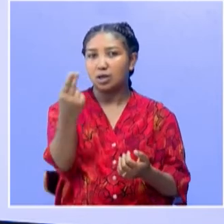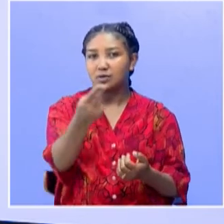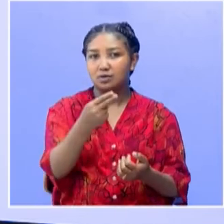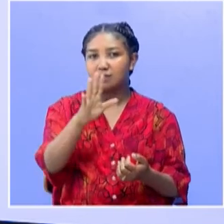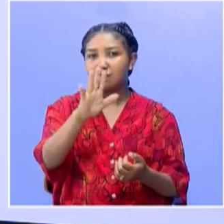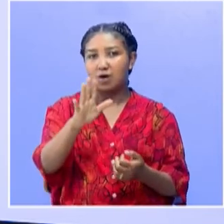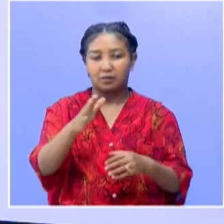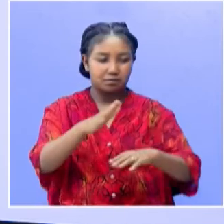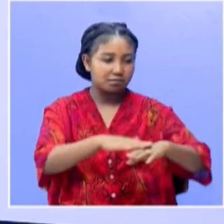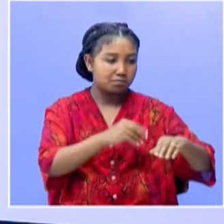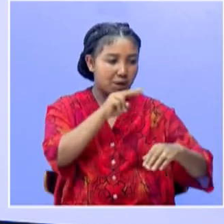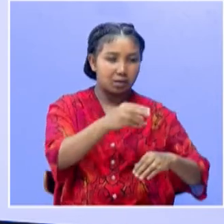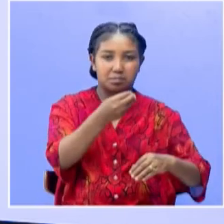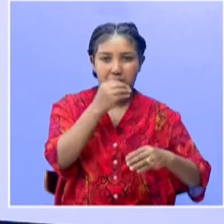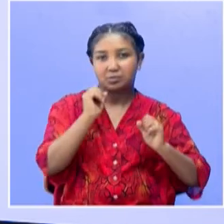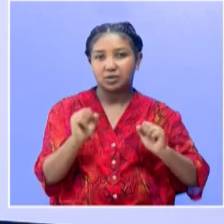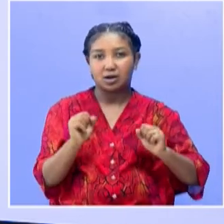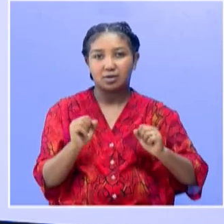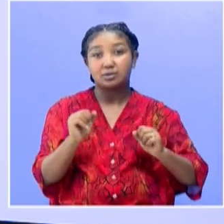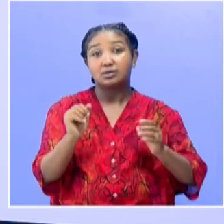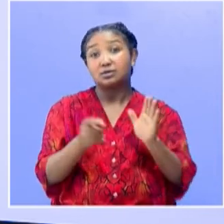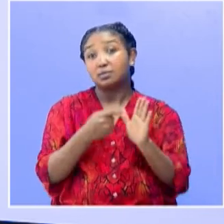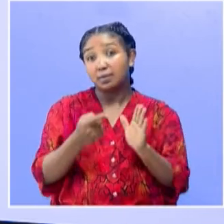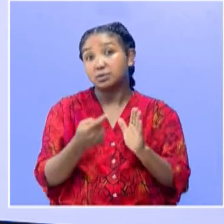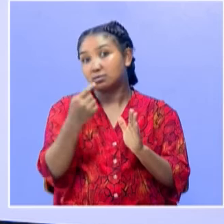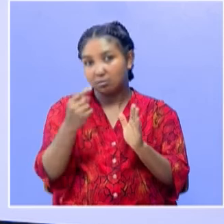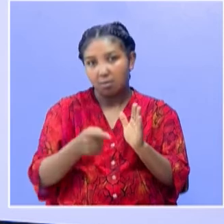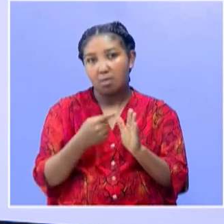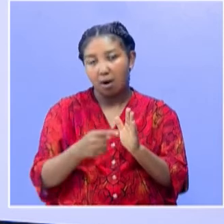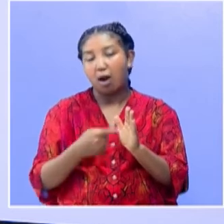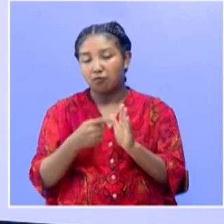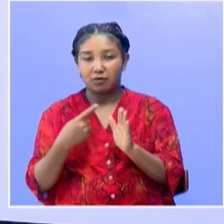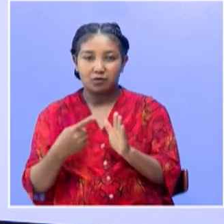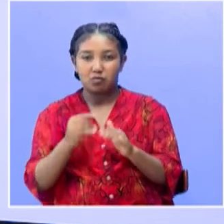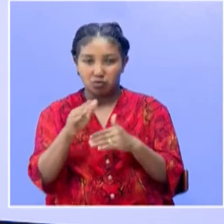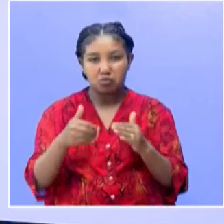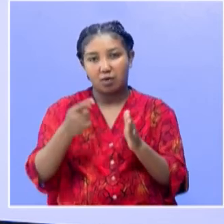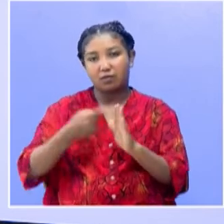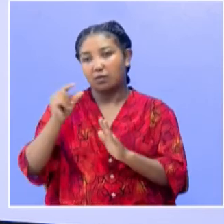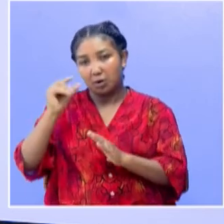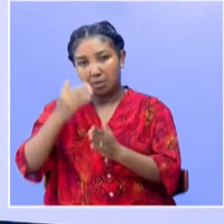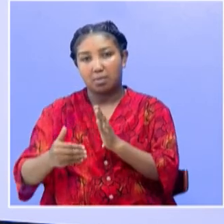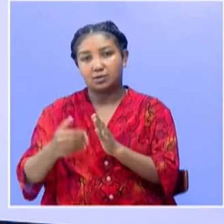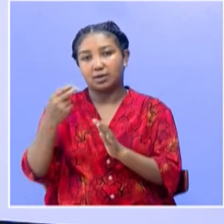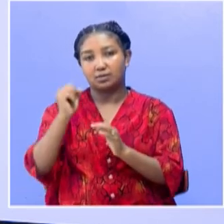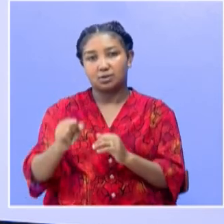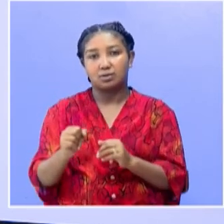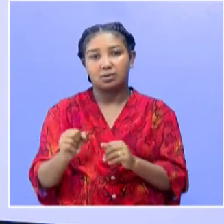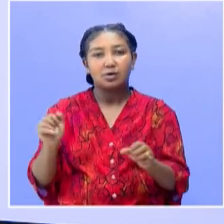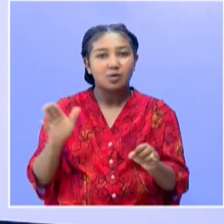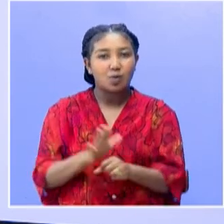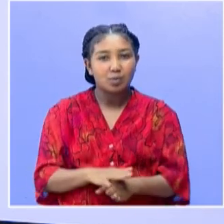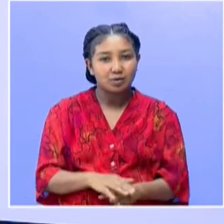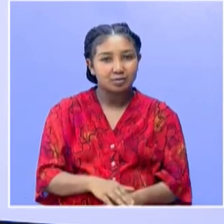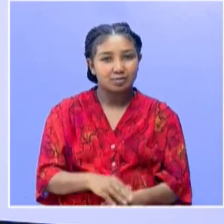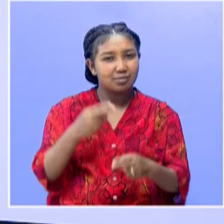5 sense of organs, sometimes all of them, sometimes some of them, but these are concrete. Whew,